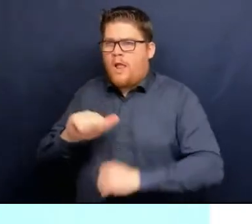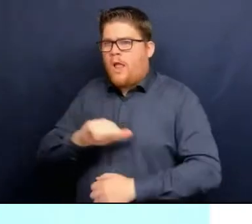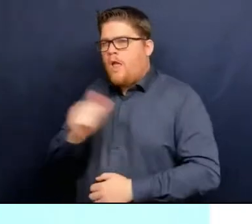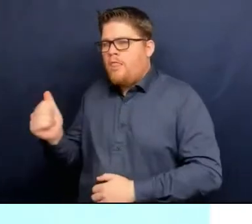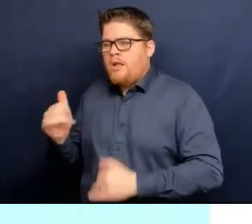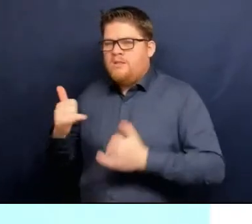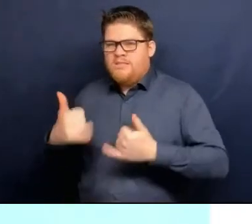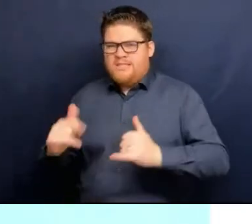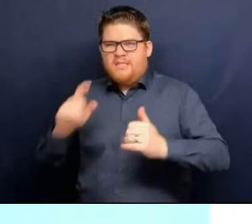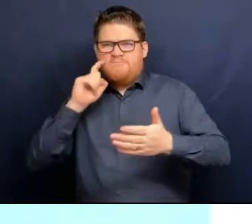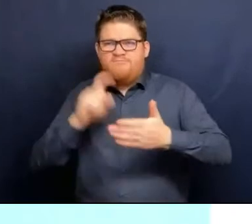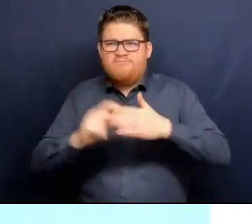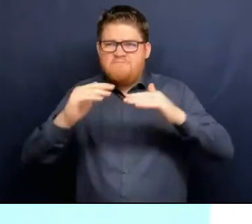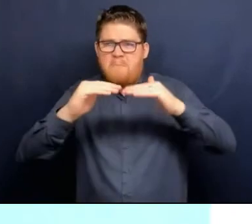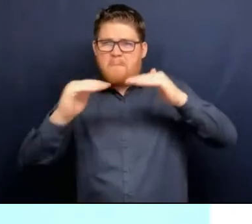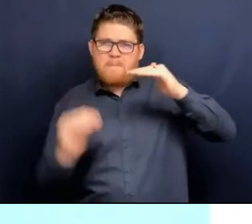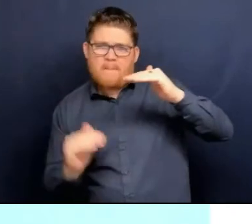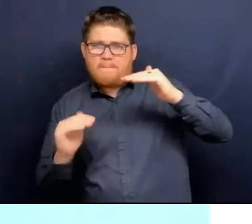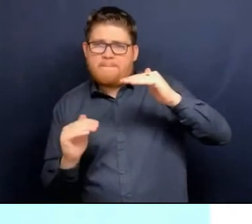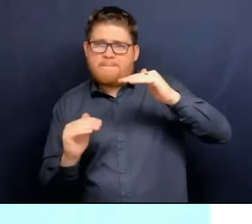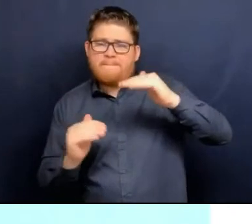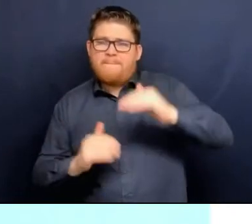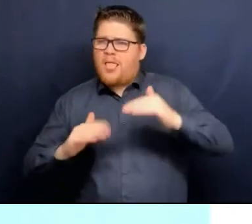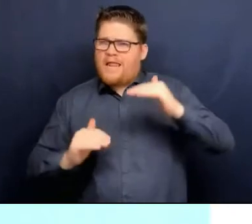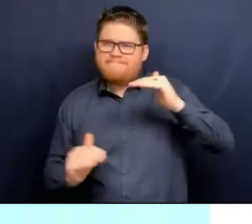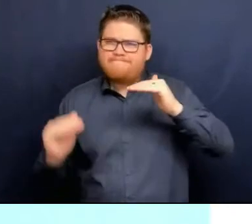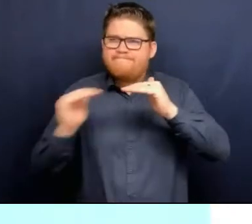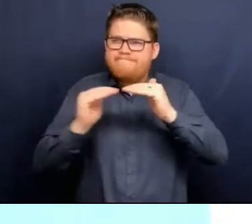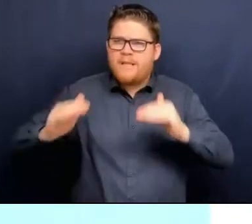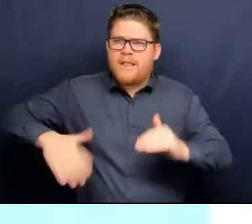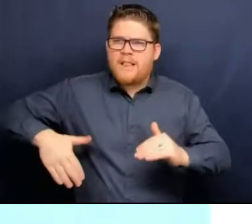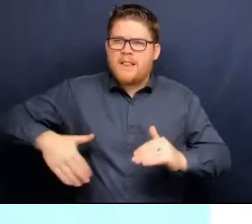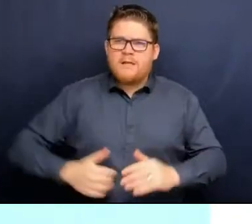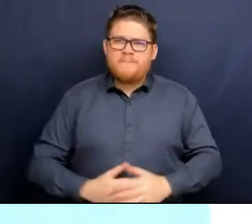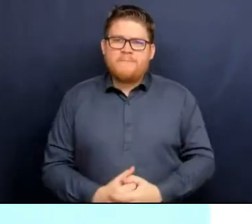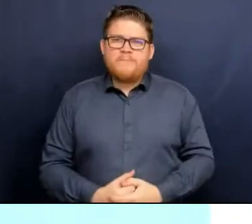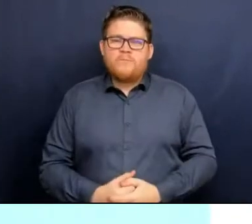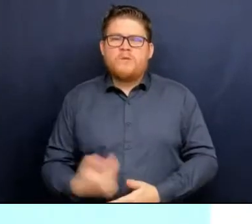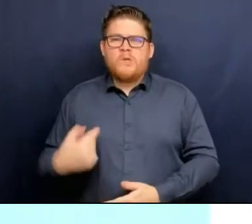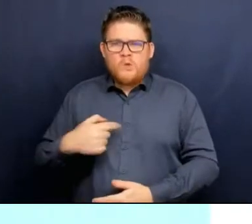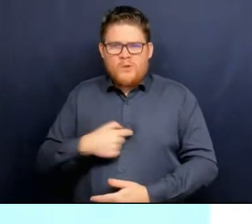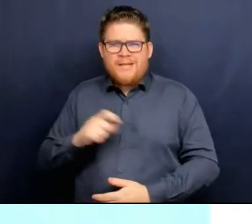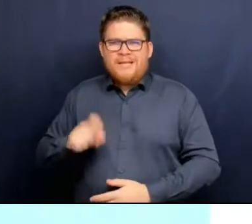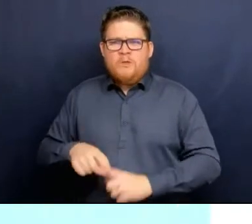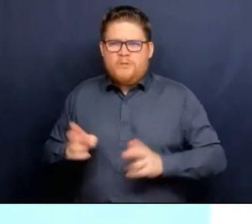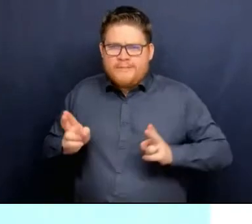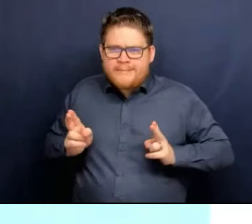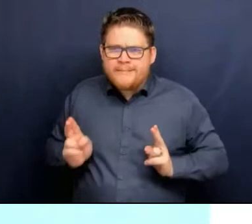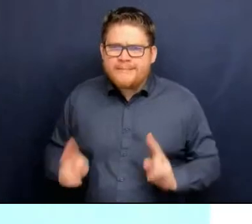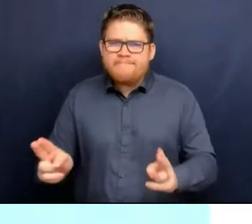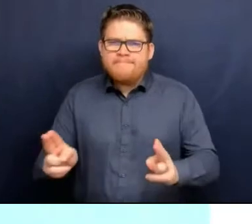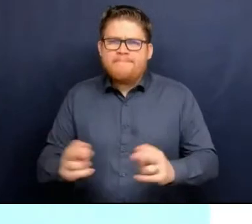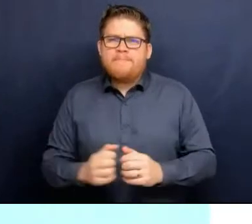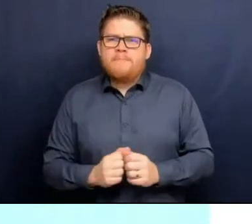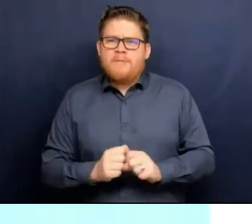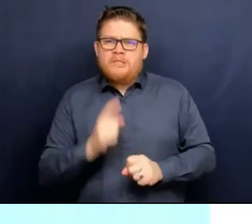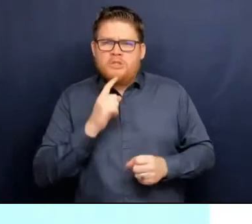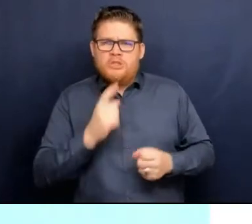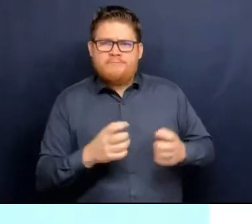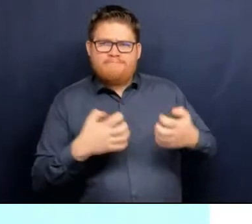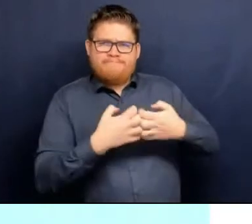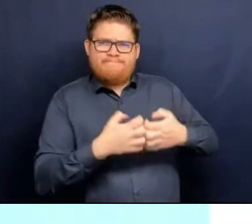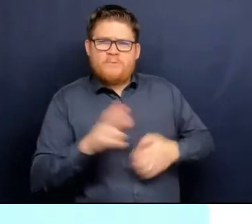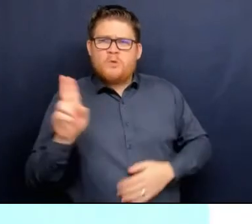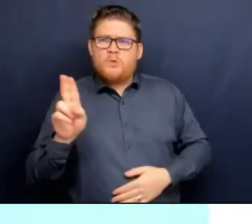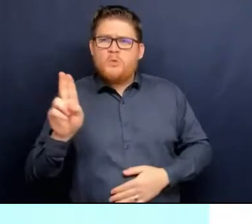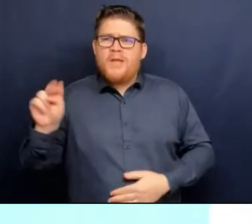areas of work that speaks to the urgency of meeting the objectives of the UN Declaration. We cannot ask people who are suffering the way so